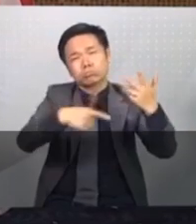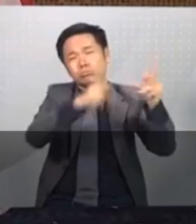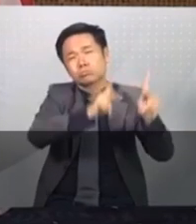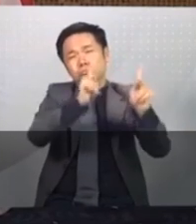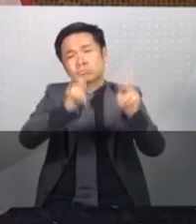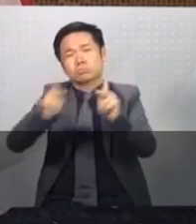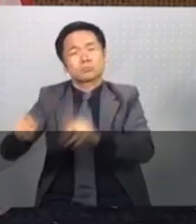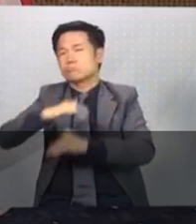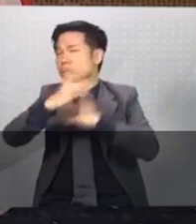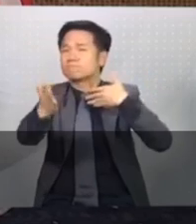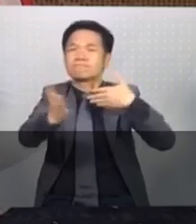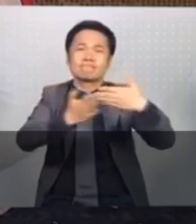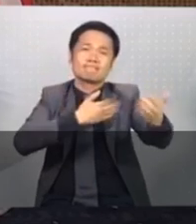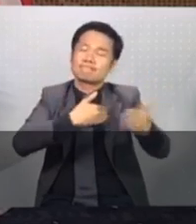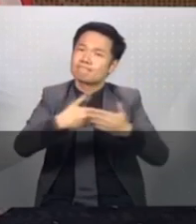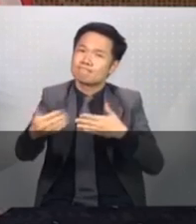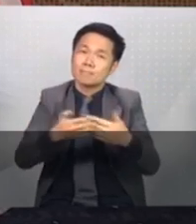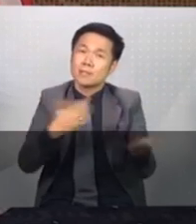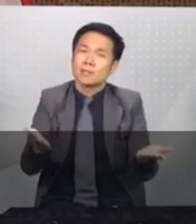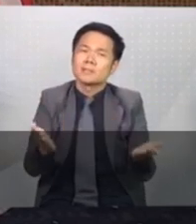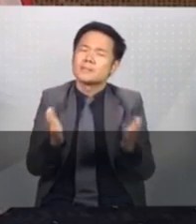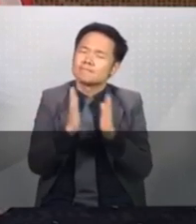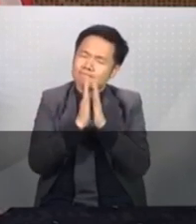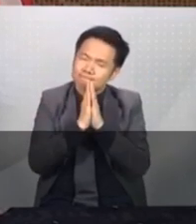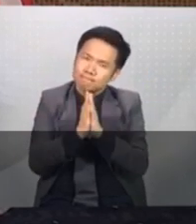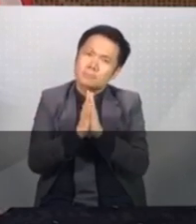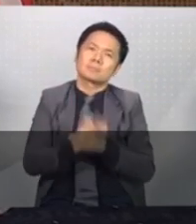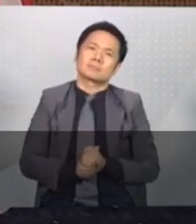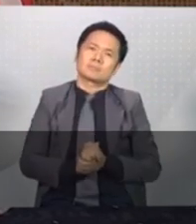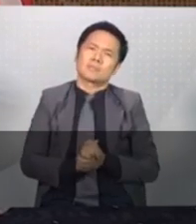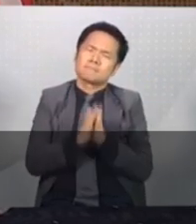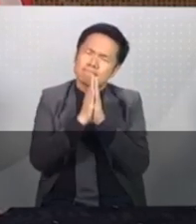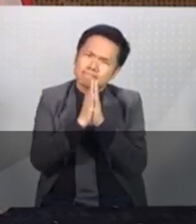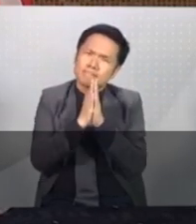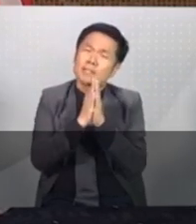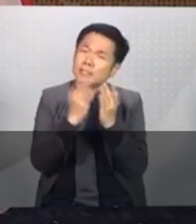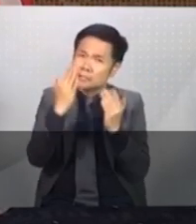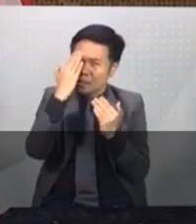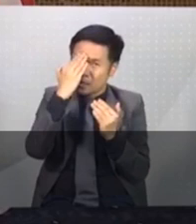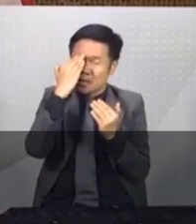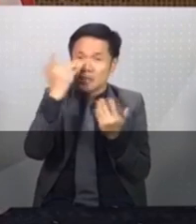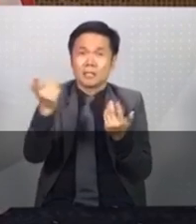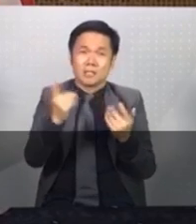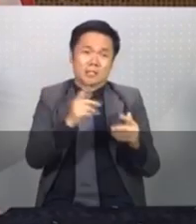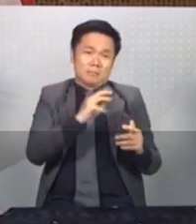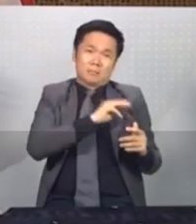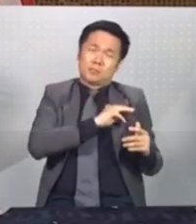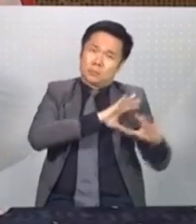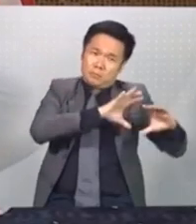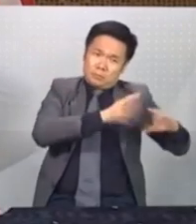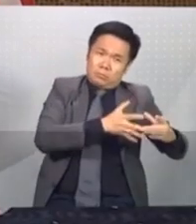Dusun, or Asal, please bear with me. And of course, my friends in the cabinet and the